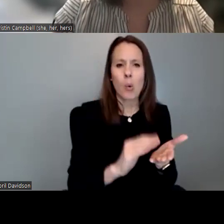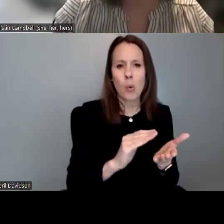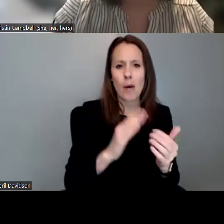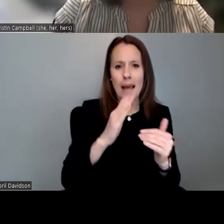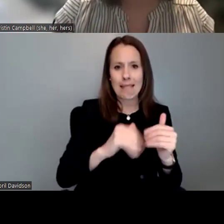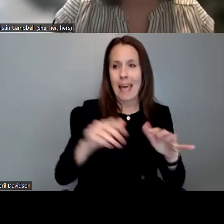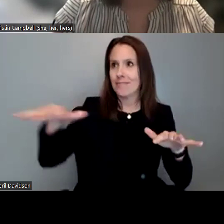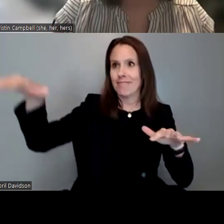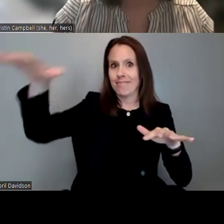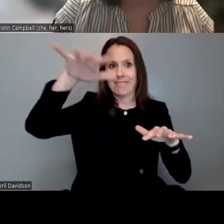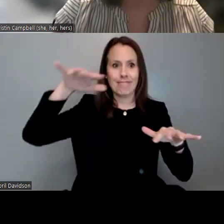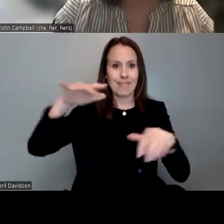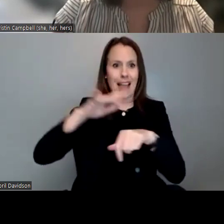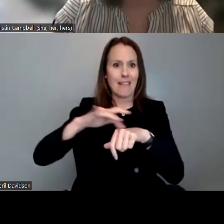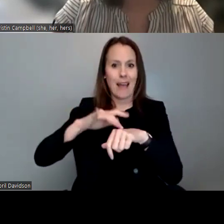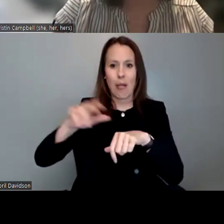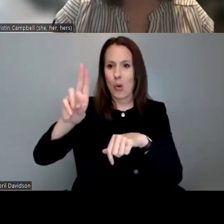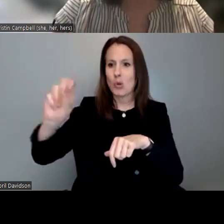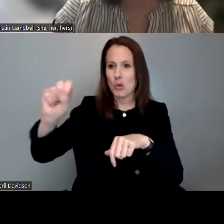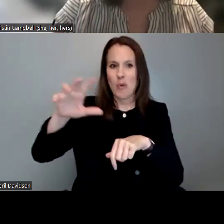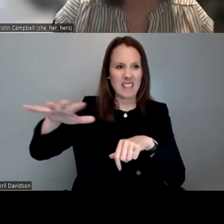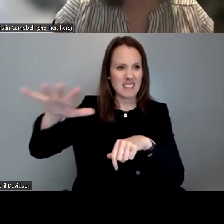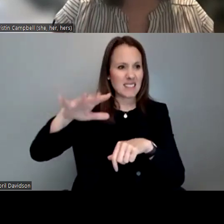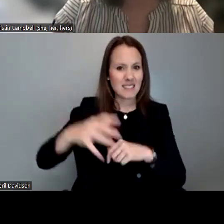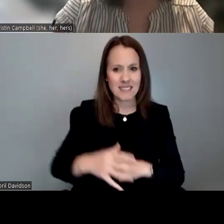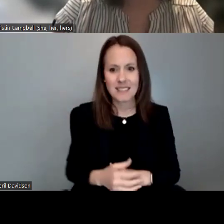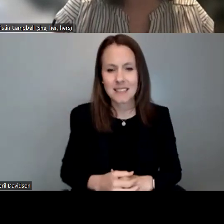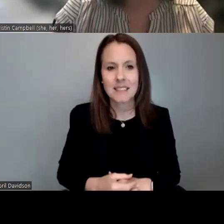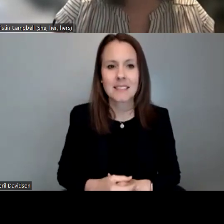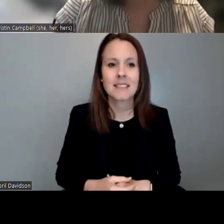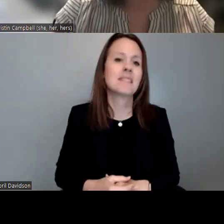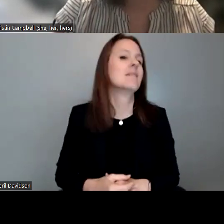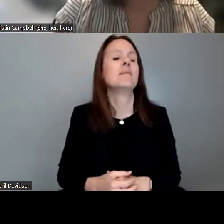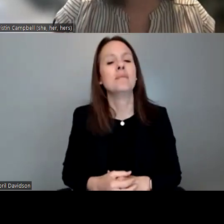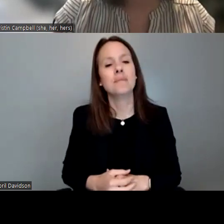is available to a print reader. Now,